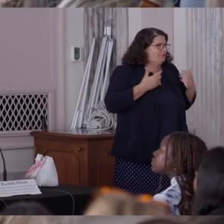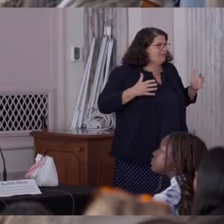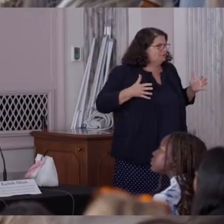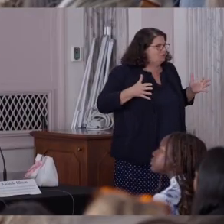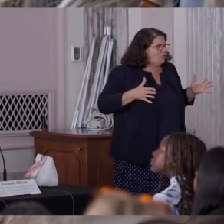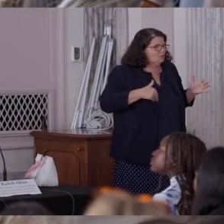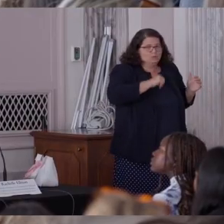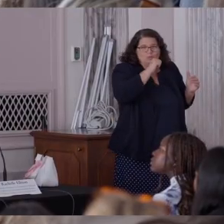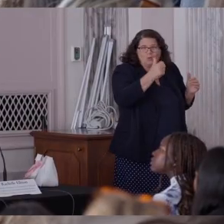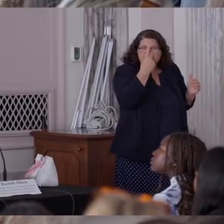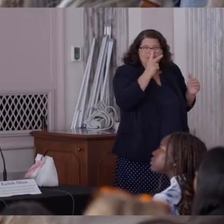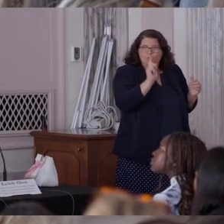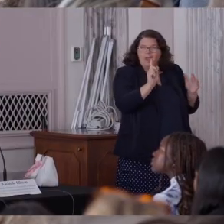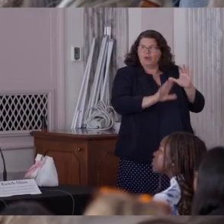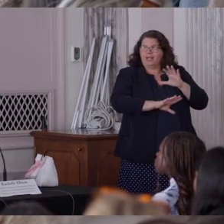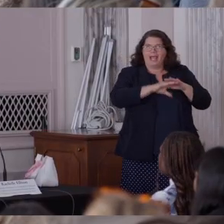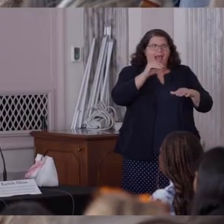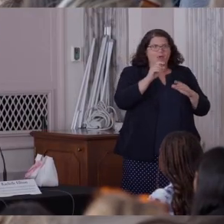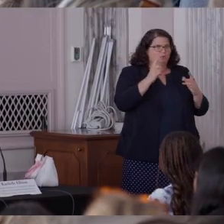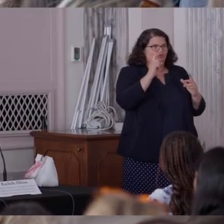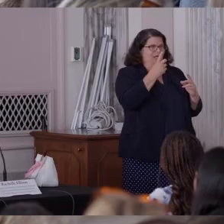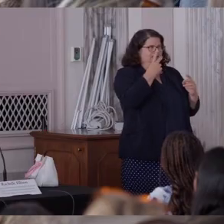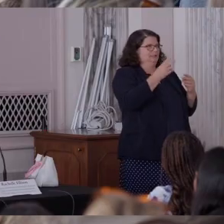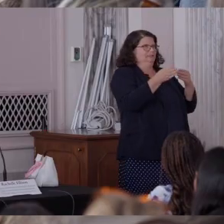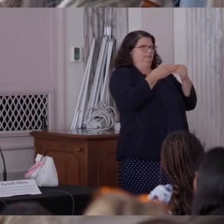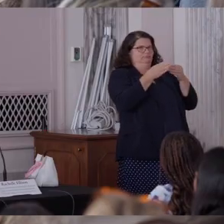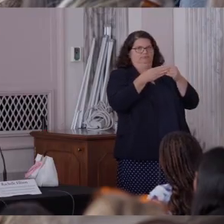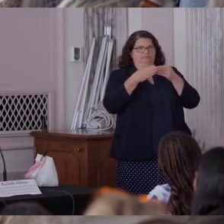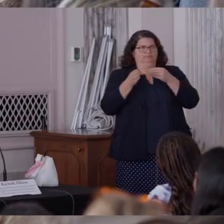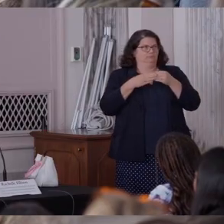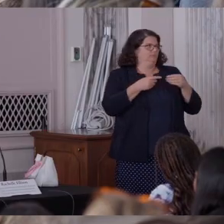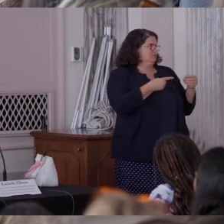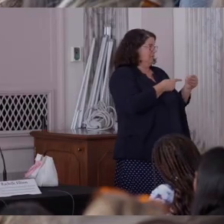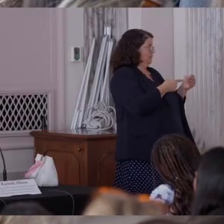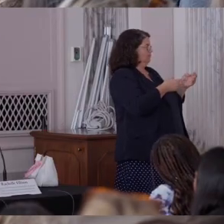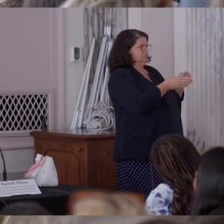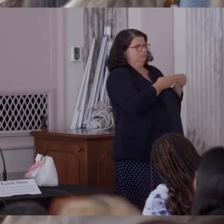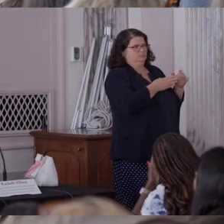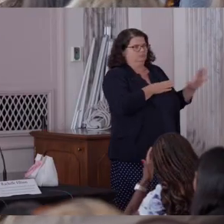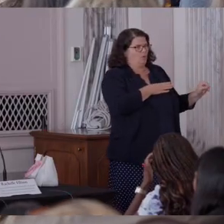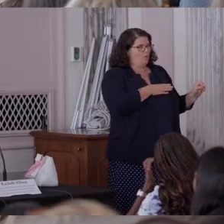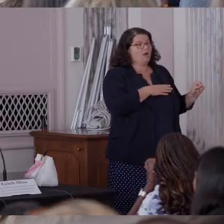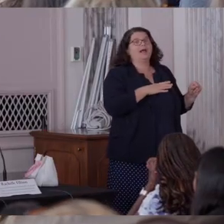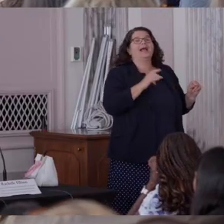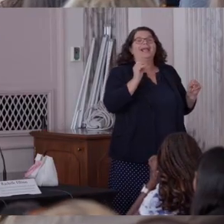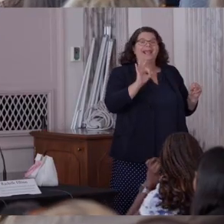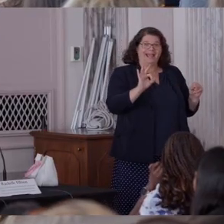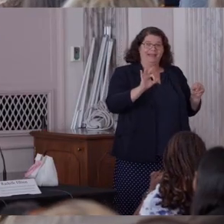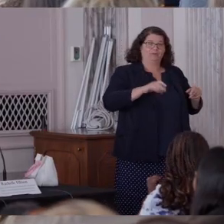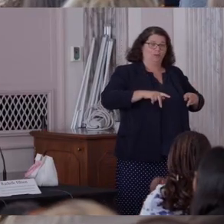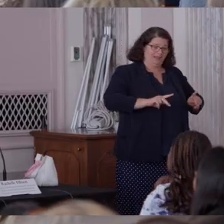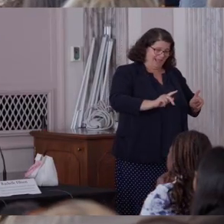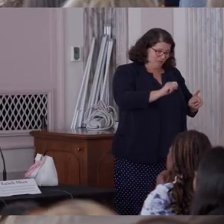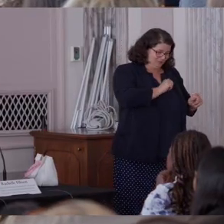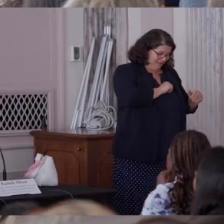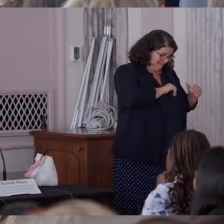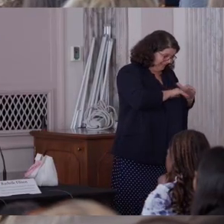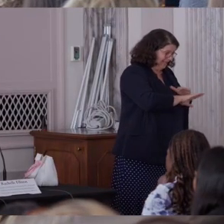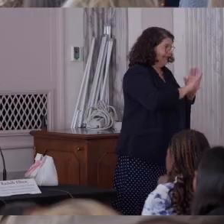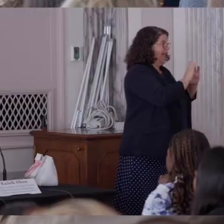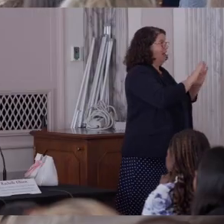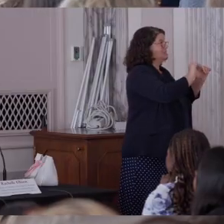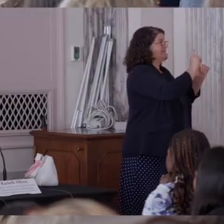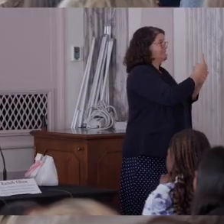see doors closed. When you actually give yourself the opportunity with the Housing First model, so that's why the housing